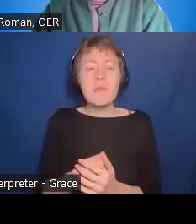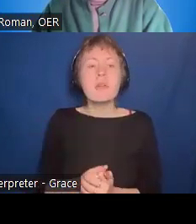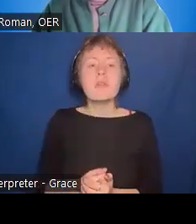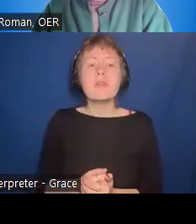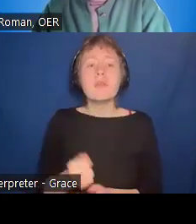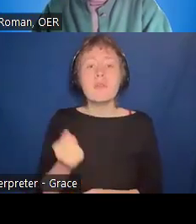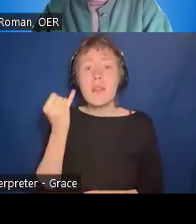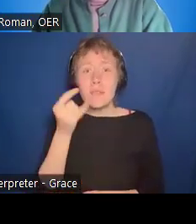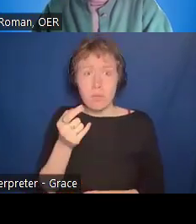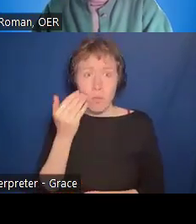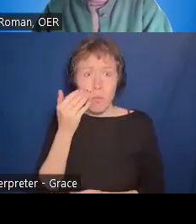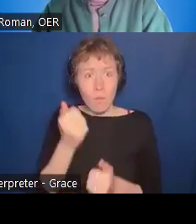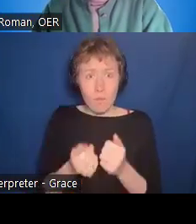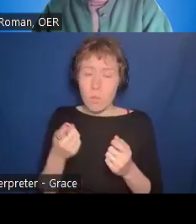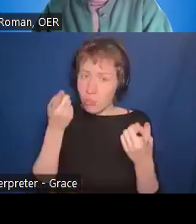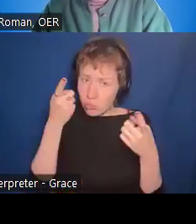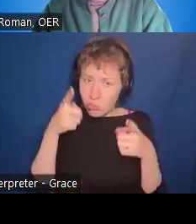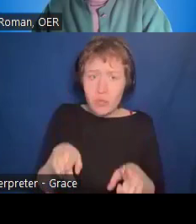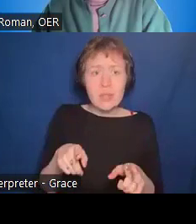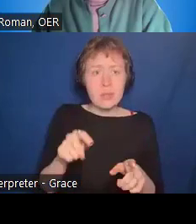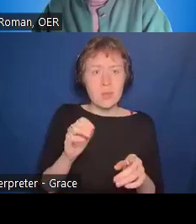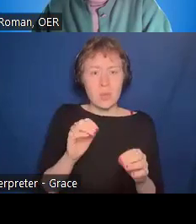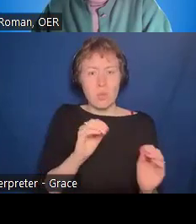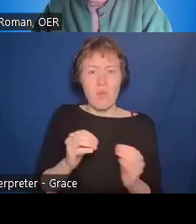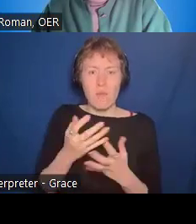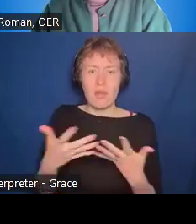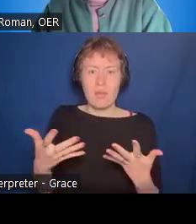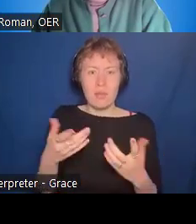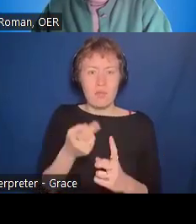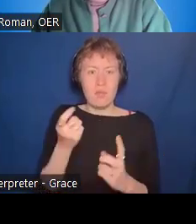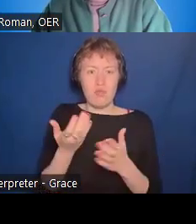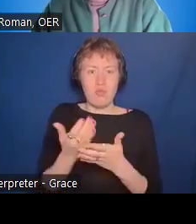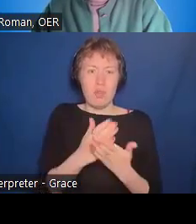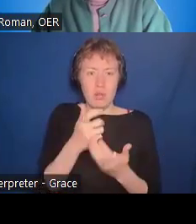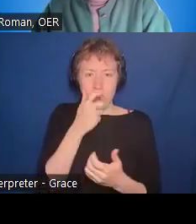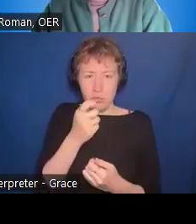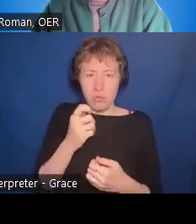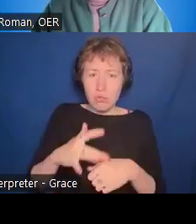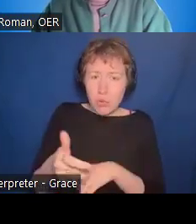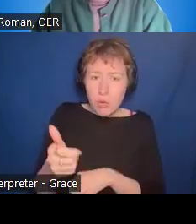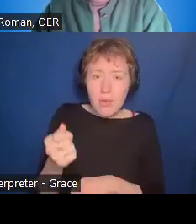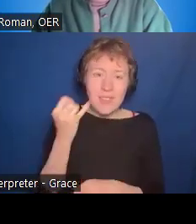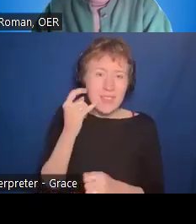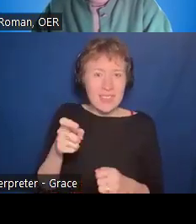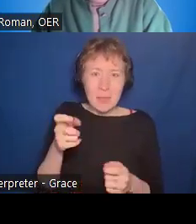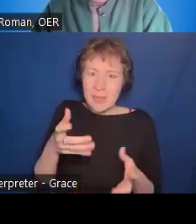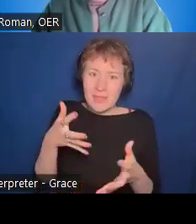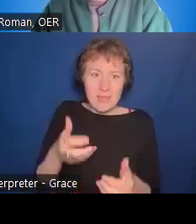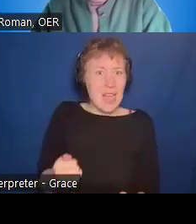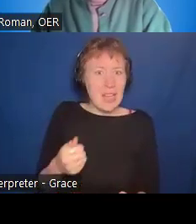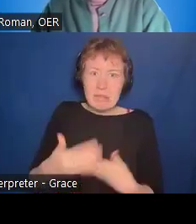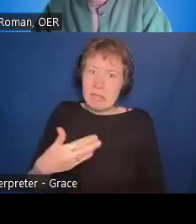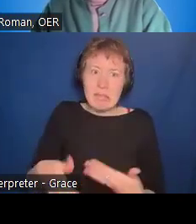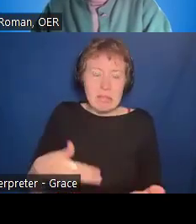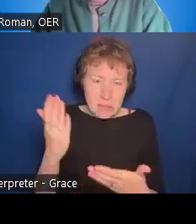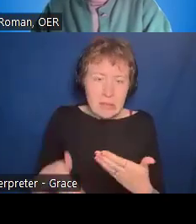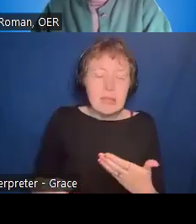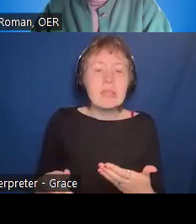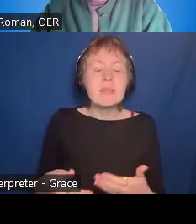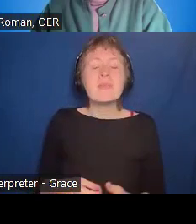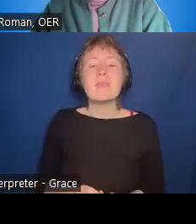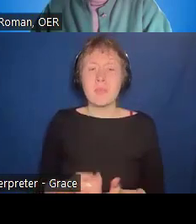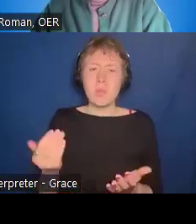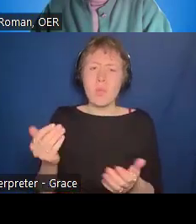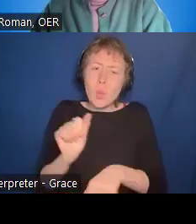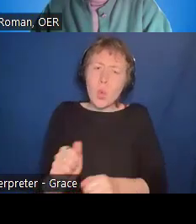train of moving things out of shared interest earlier, if we really do need to expedite something. So again, we'll work with